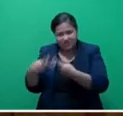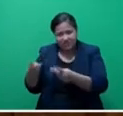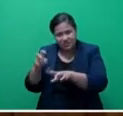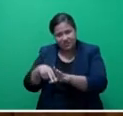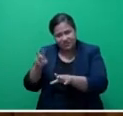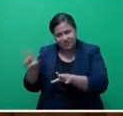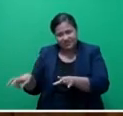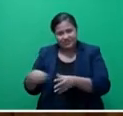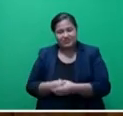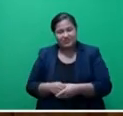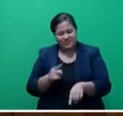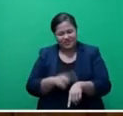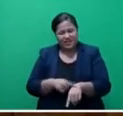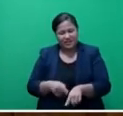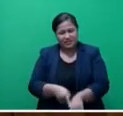There is a